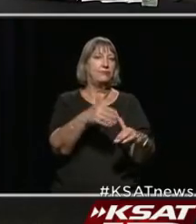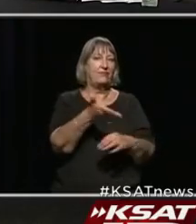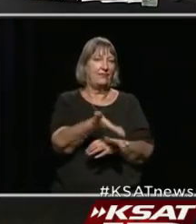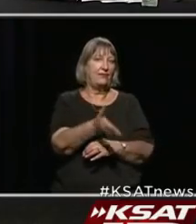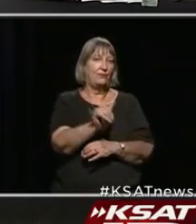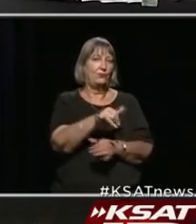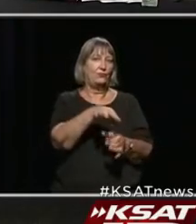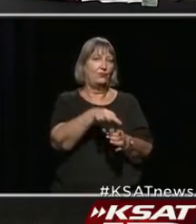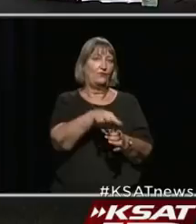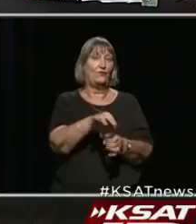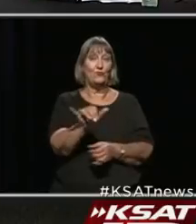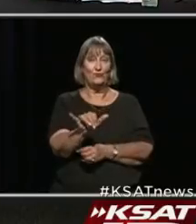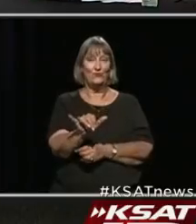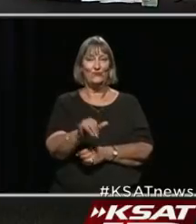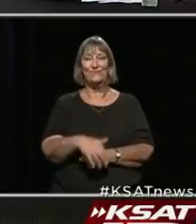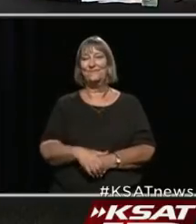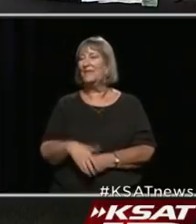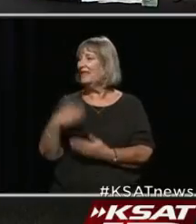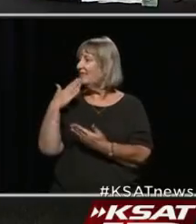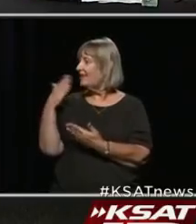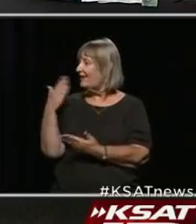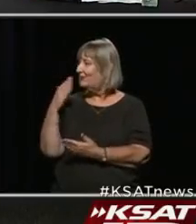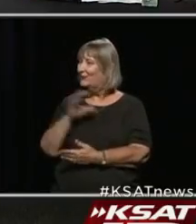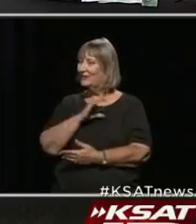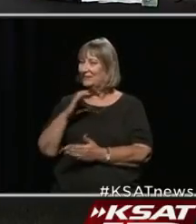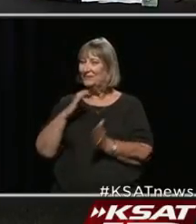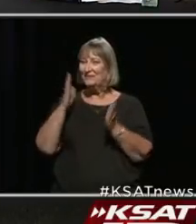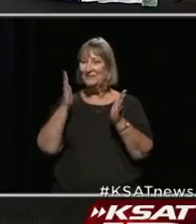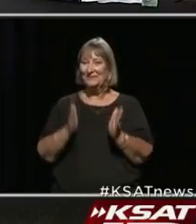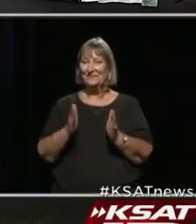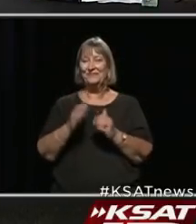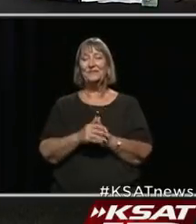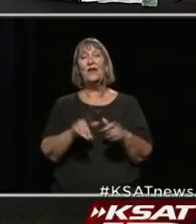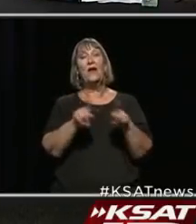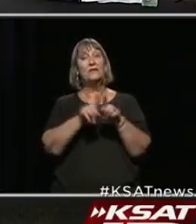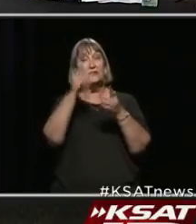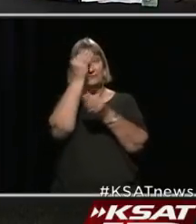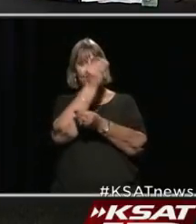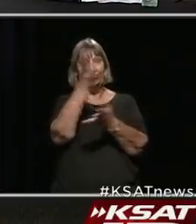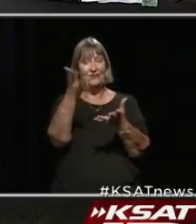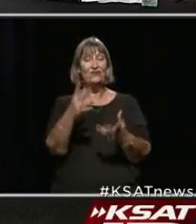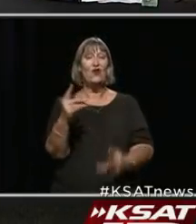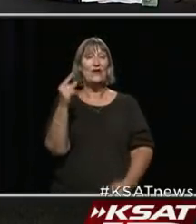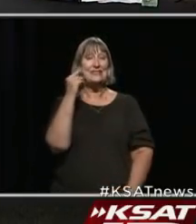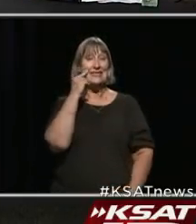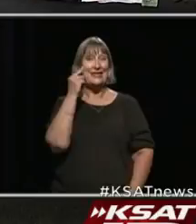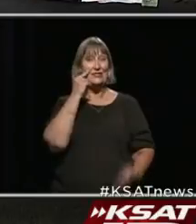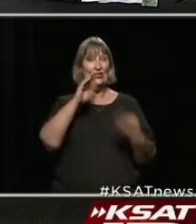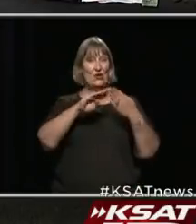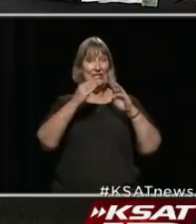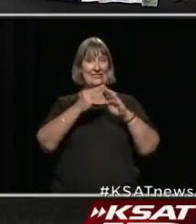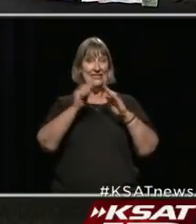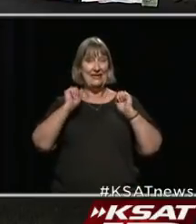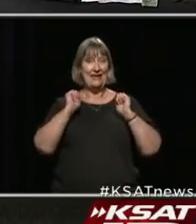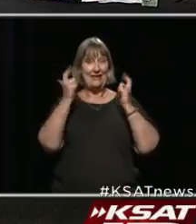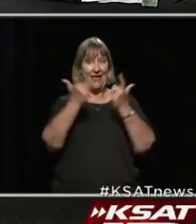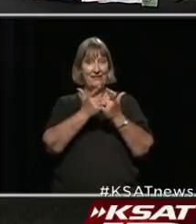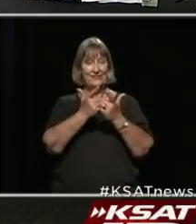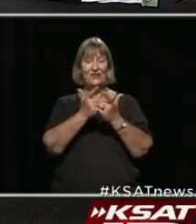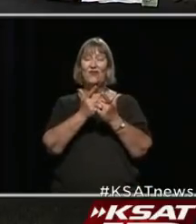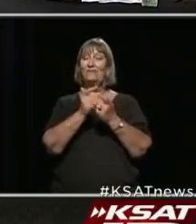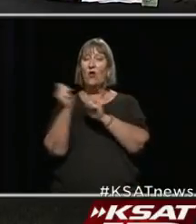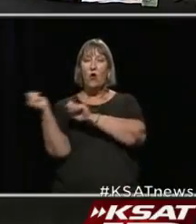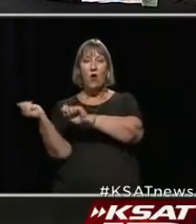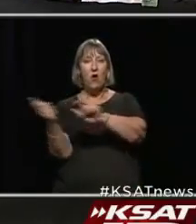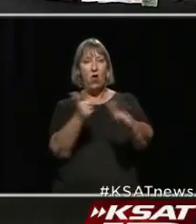voting. Great. Thank you. Thank you, Commissioner. Also, want to report that San Antonio City Council unanimously approved our